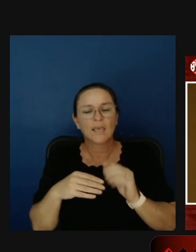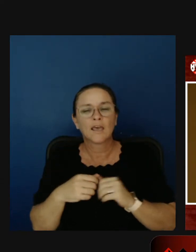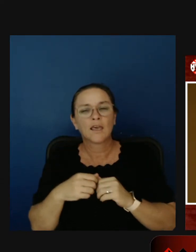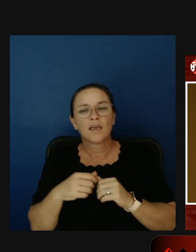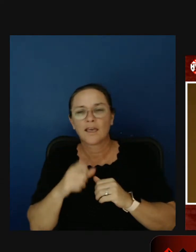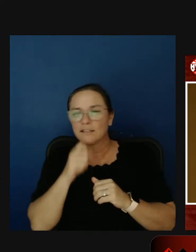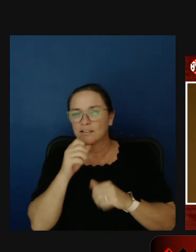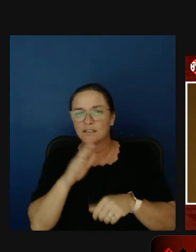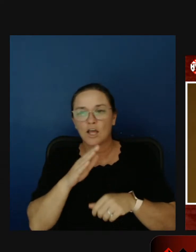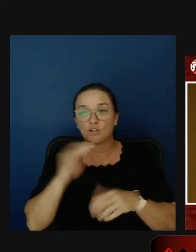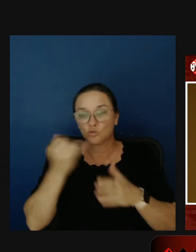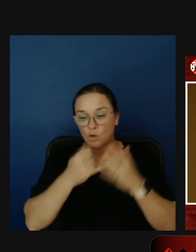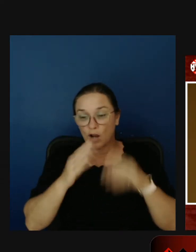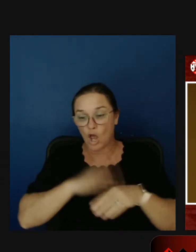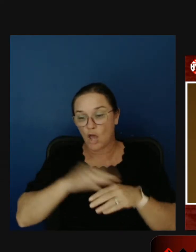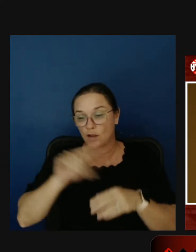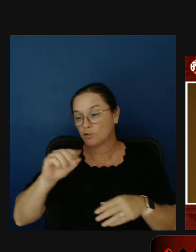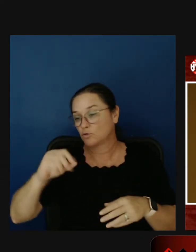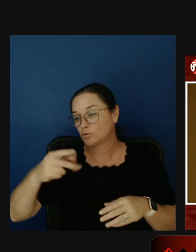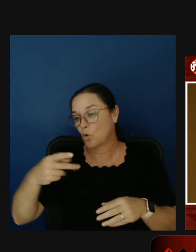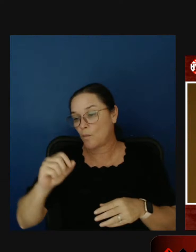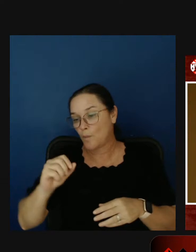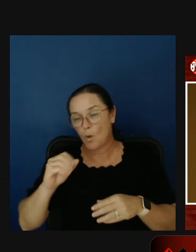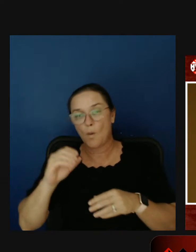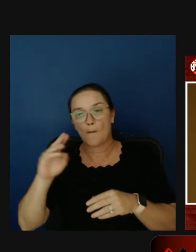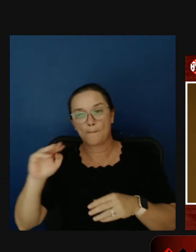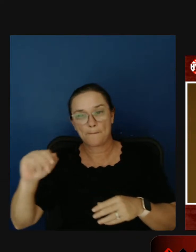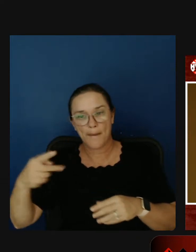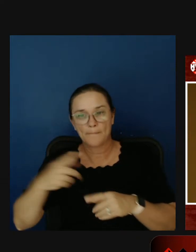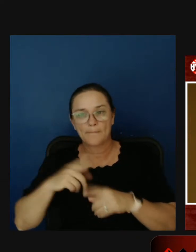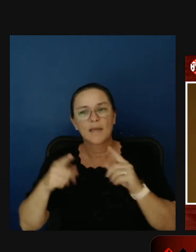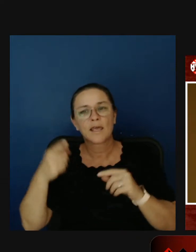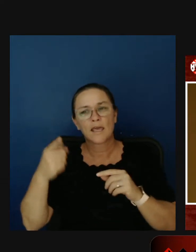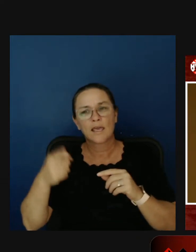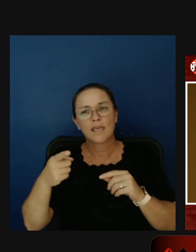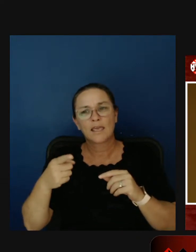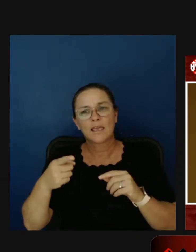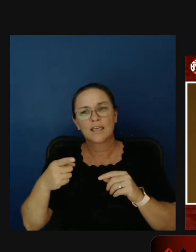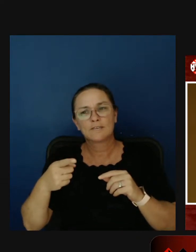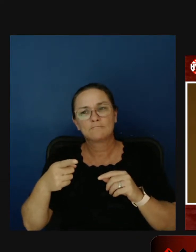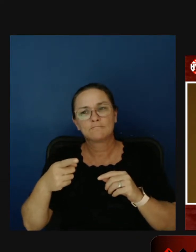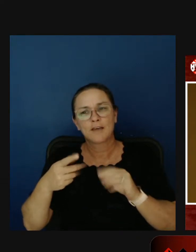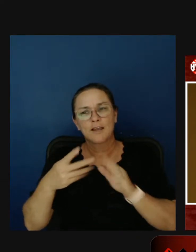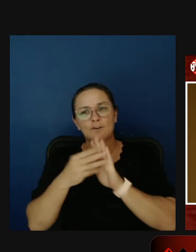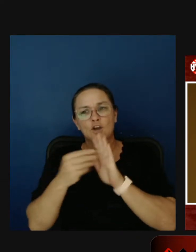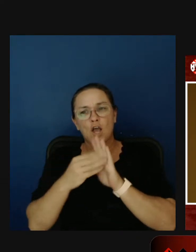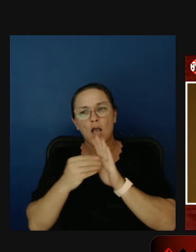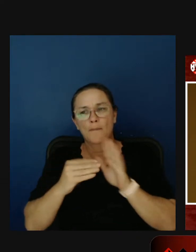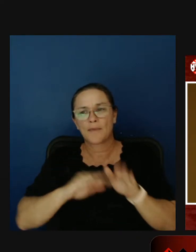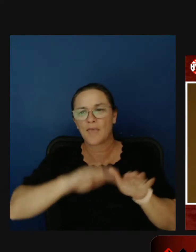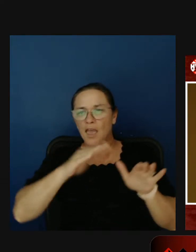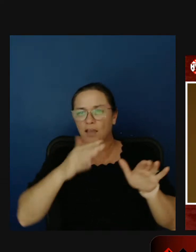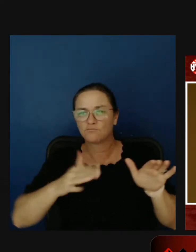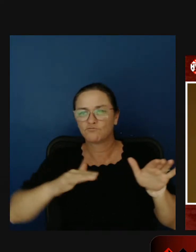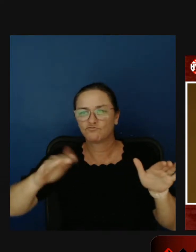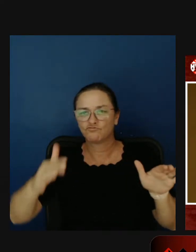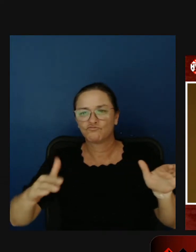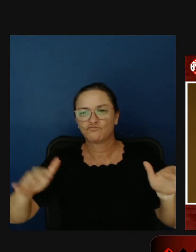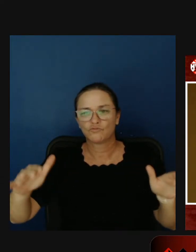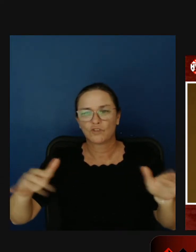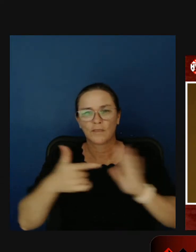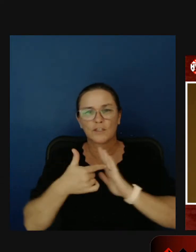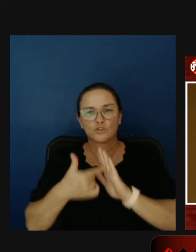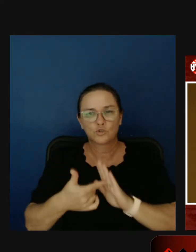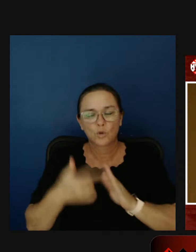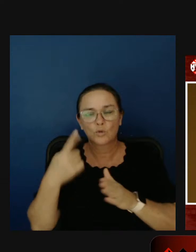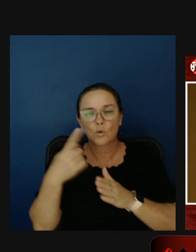topo map or anything, but he was able through his drawings to kind of mimic the landscape and give it a texture that shows what the